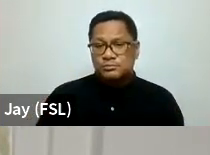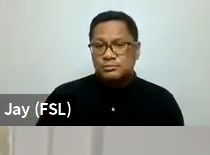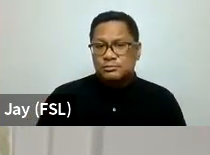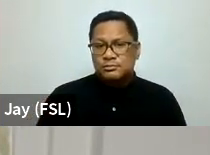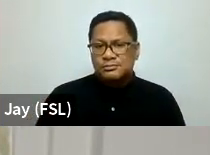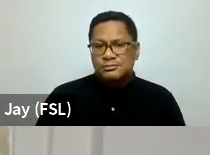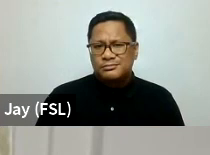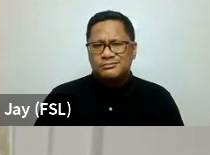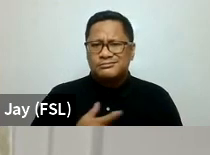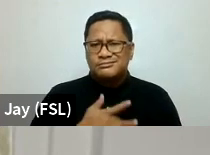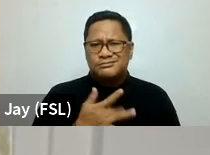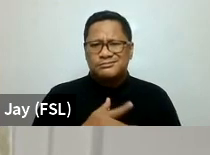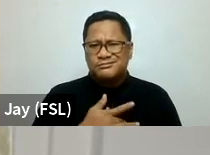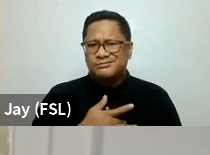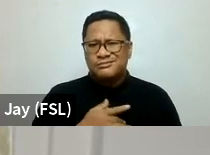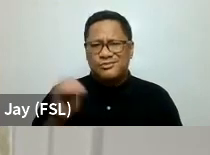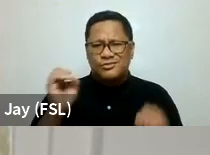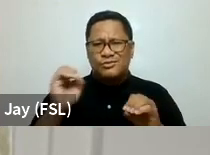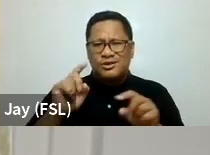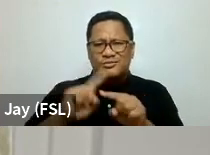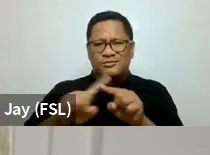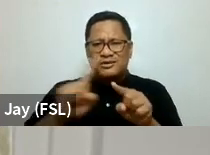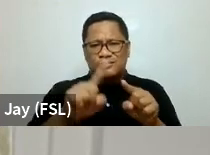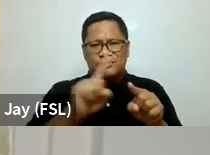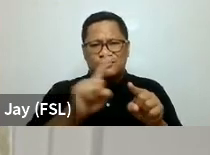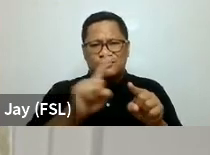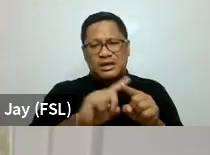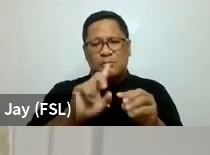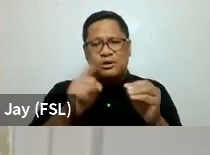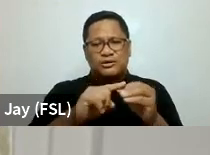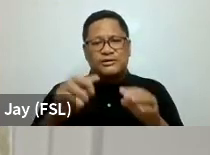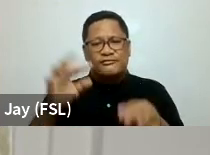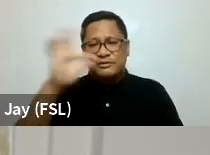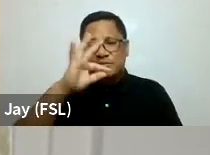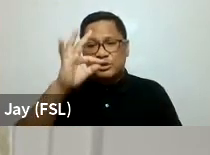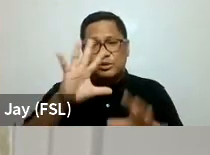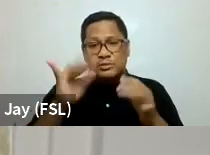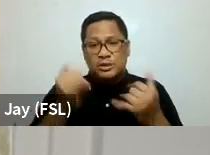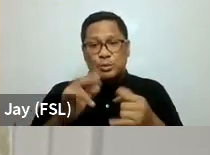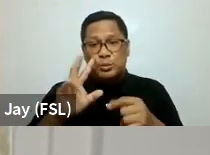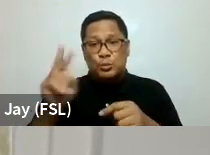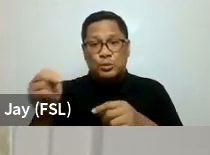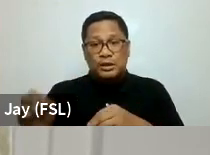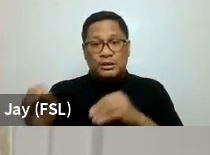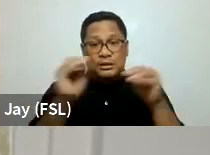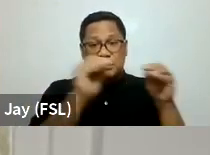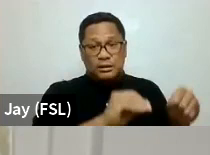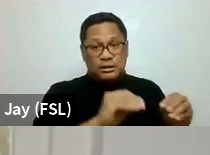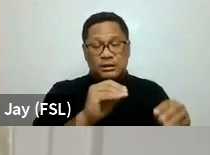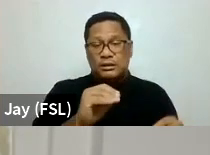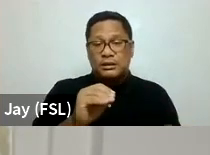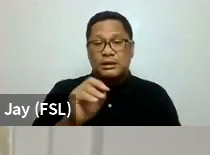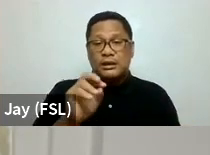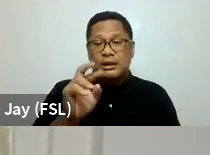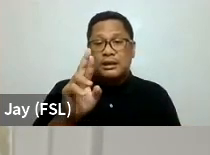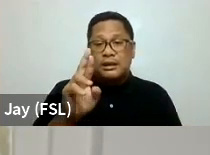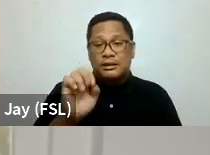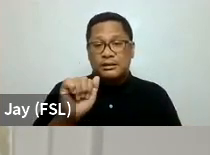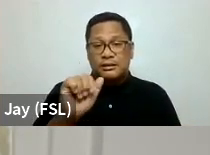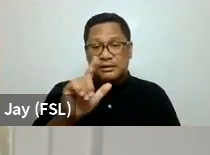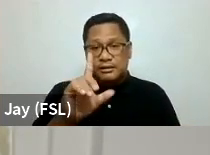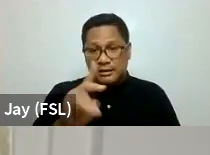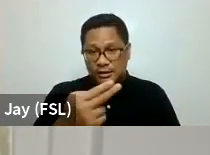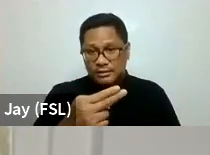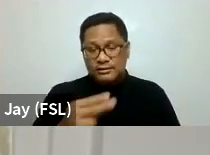parang wala masyadong difference with dealing with a Filipino company. But then when I worked with AMA, with Aliyah University, I had